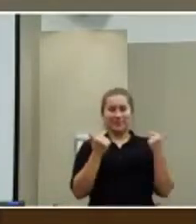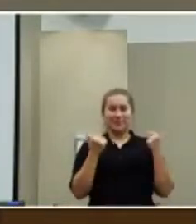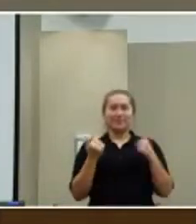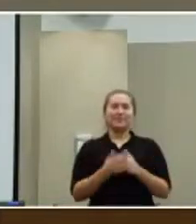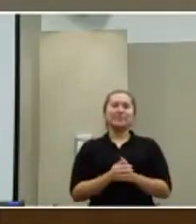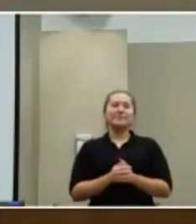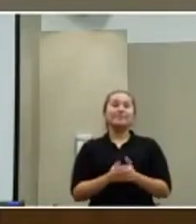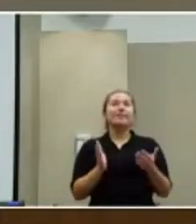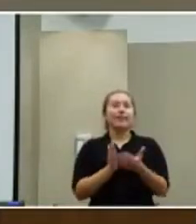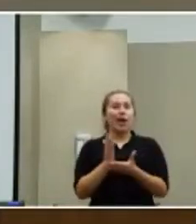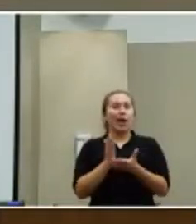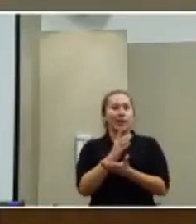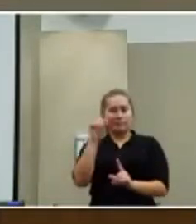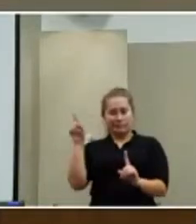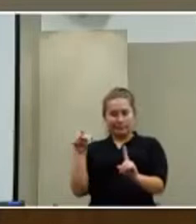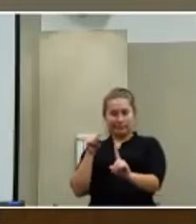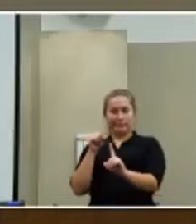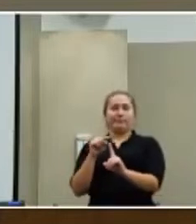All right.